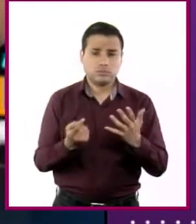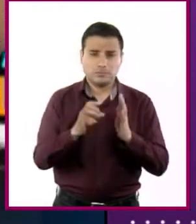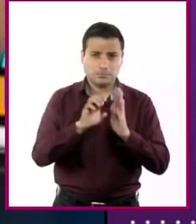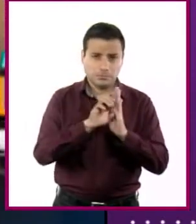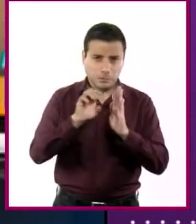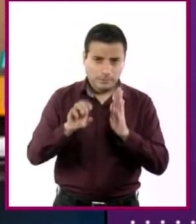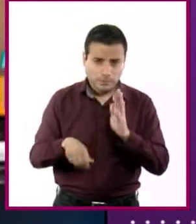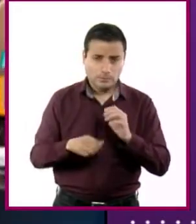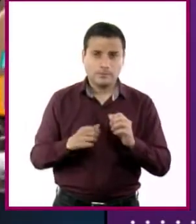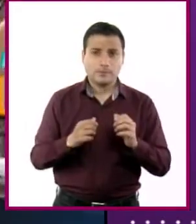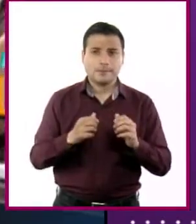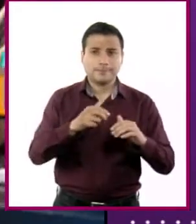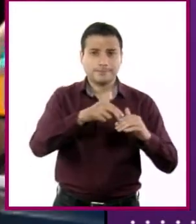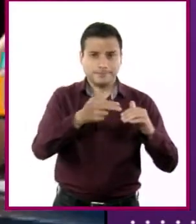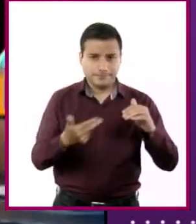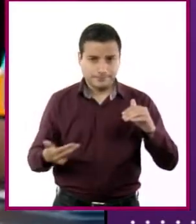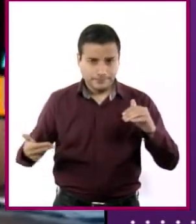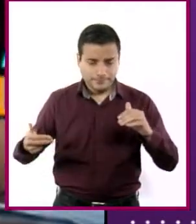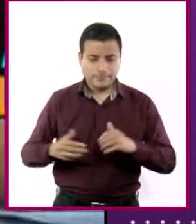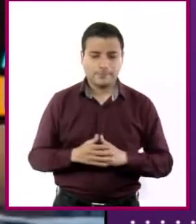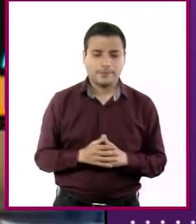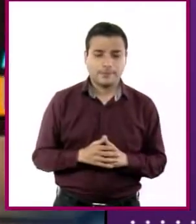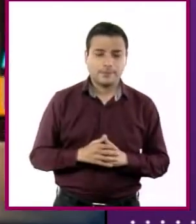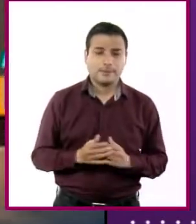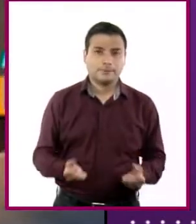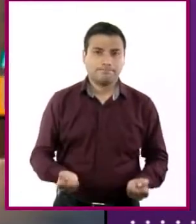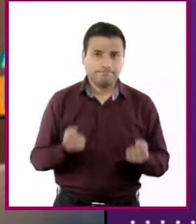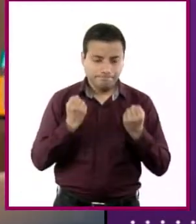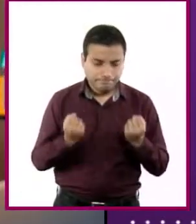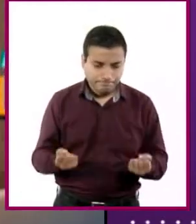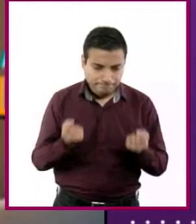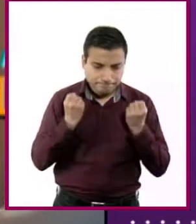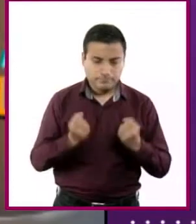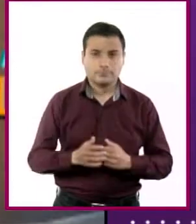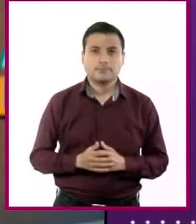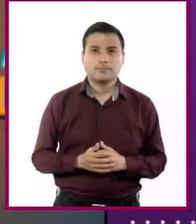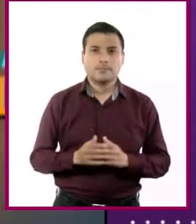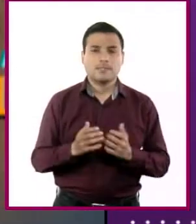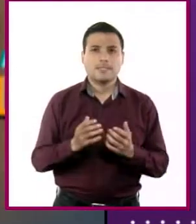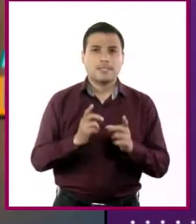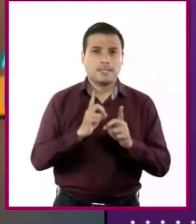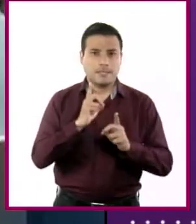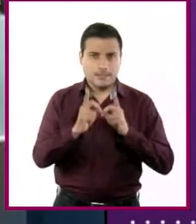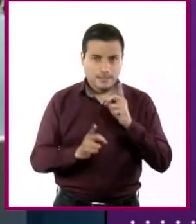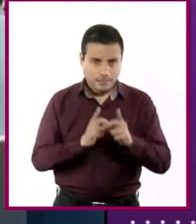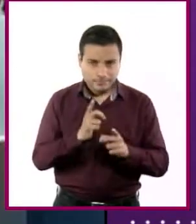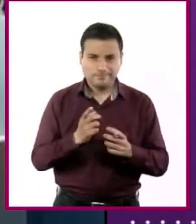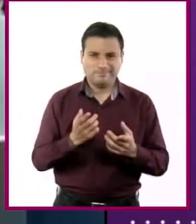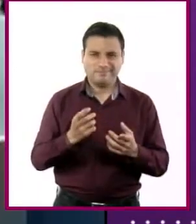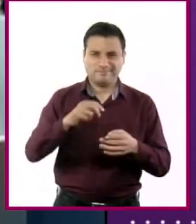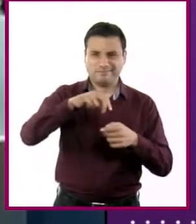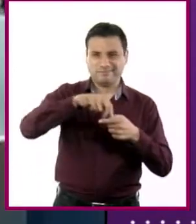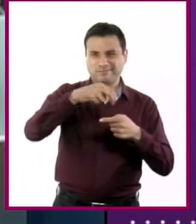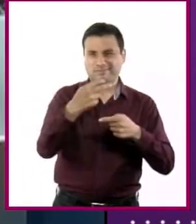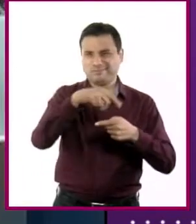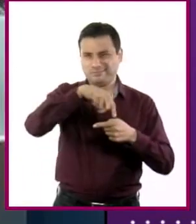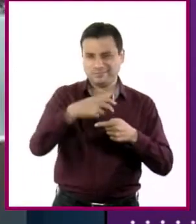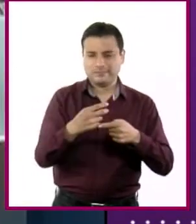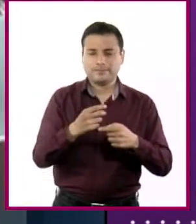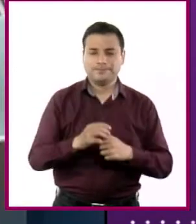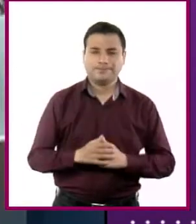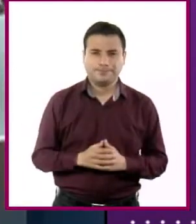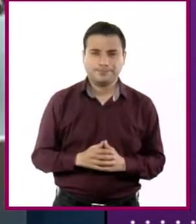example, swimming, weightlifting, athletics, and gymnastics. That's